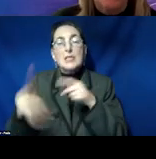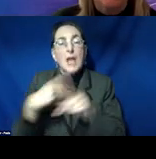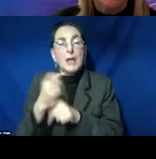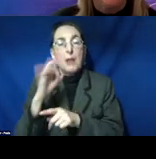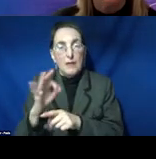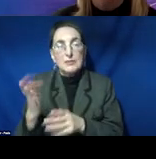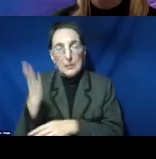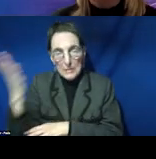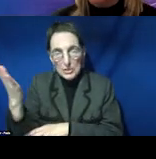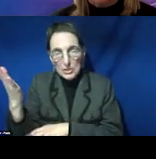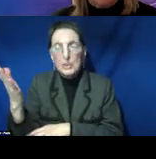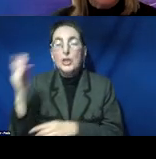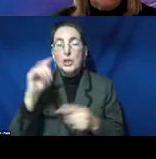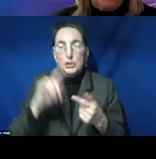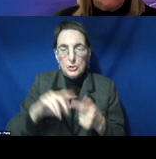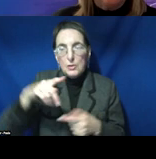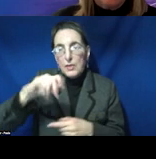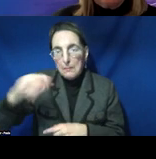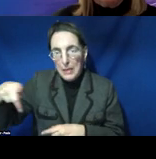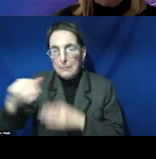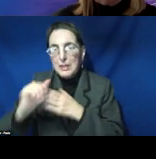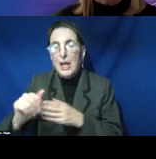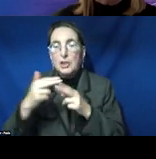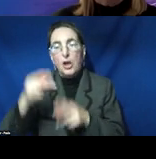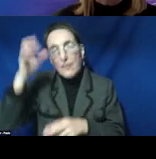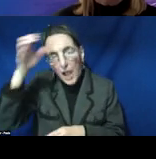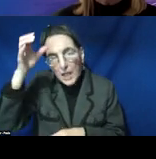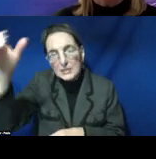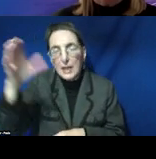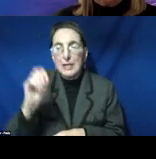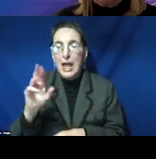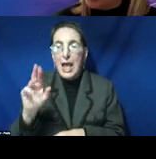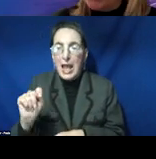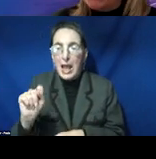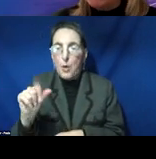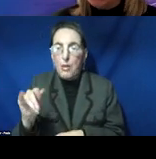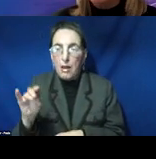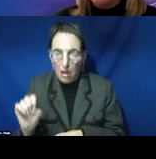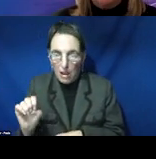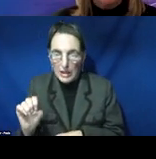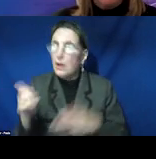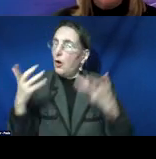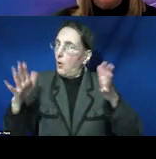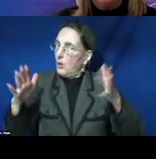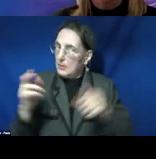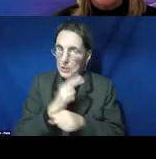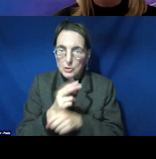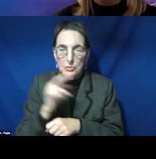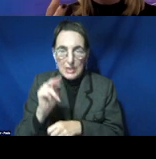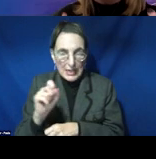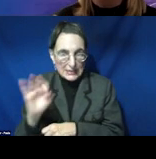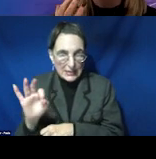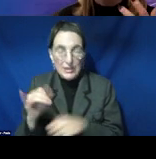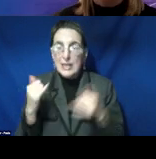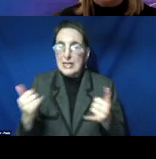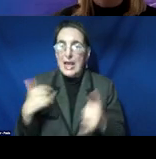to the PAP guide called a concept outline. These have already been used at NSF, and now we